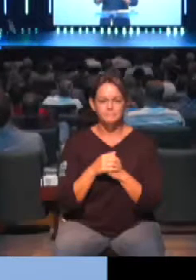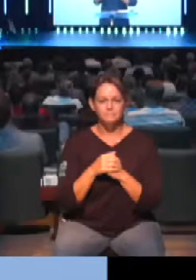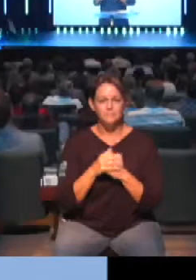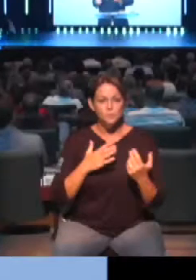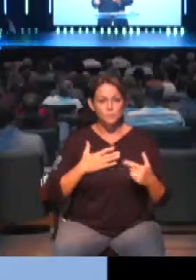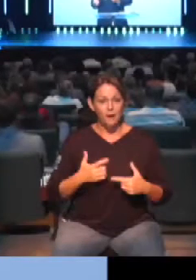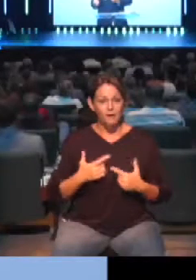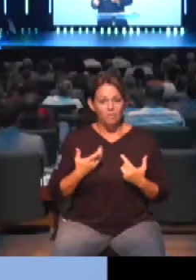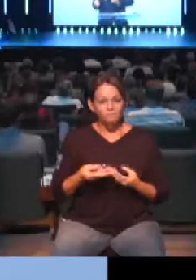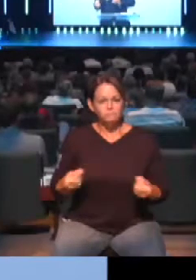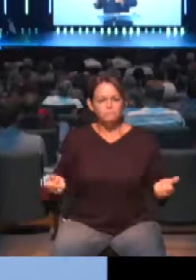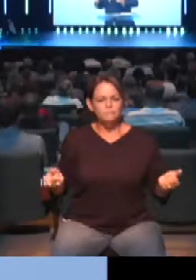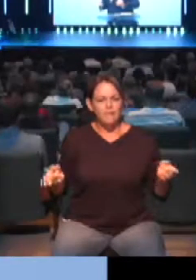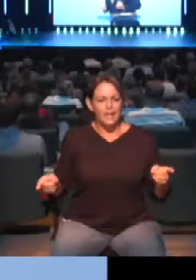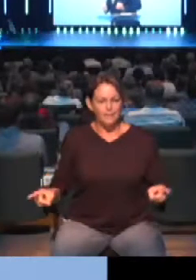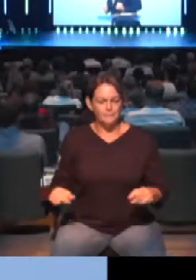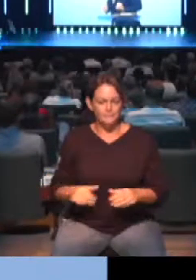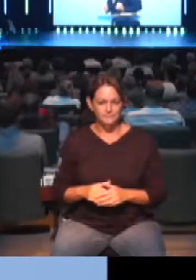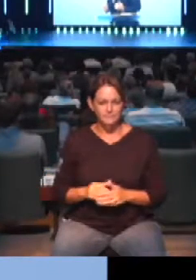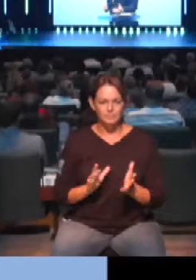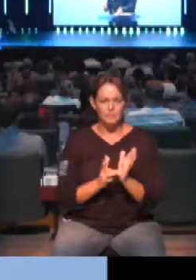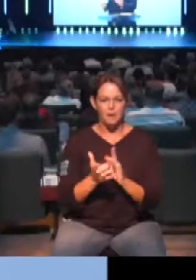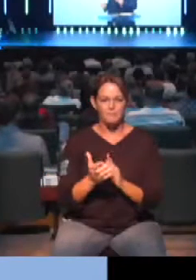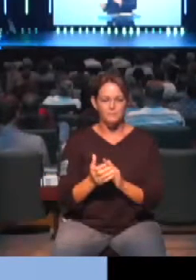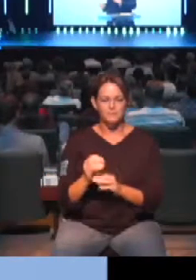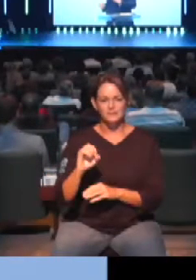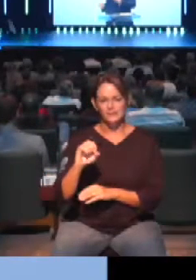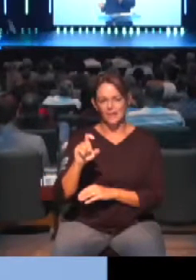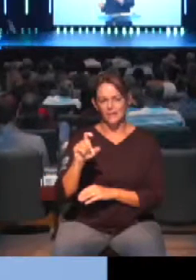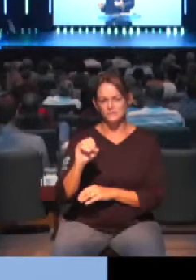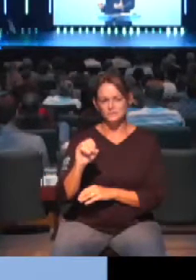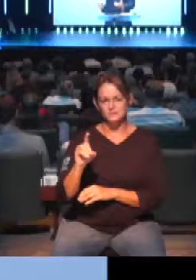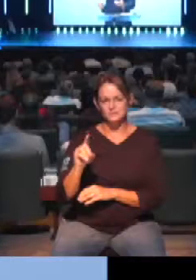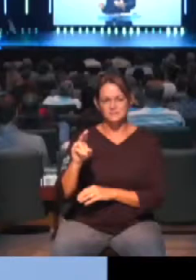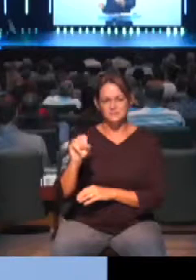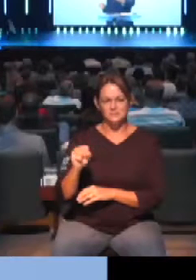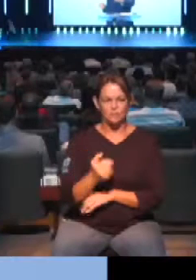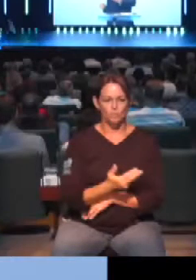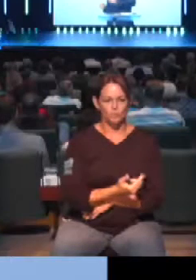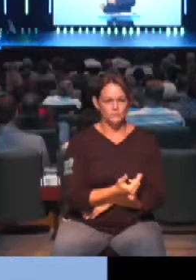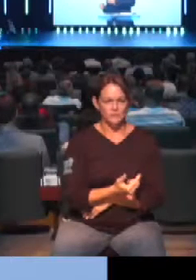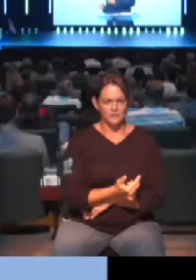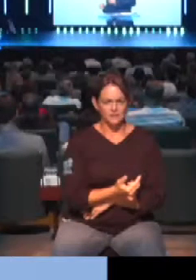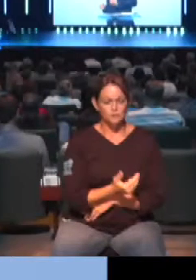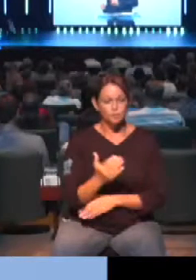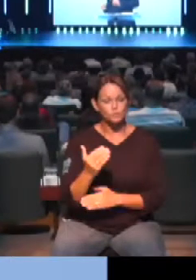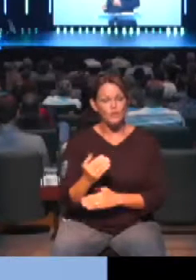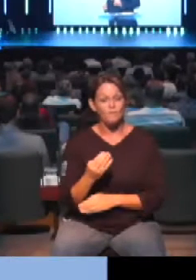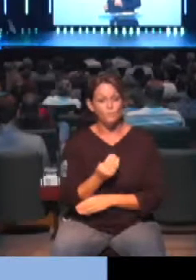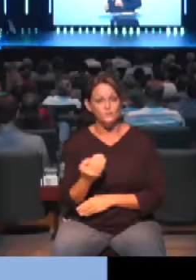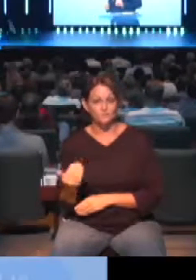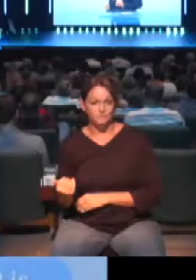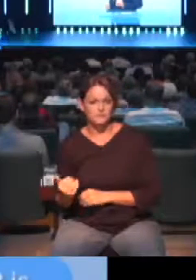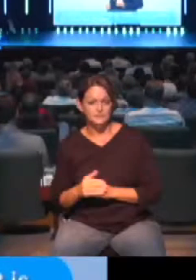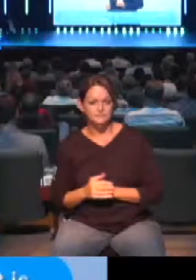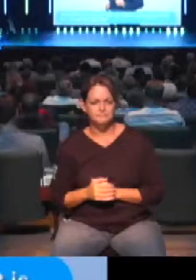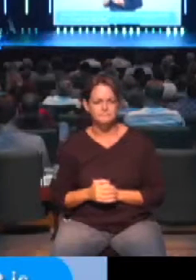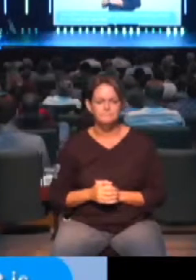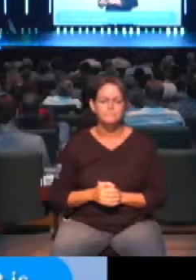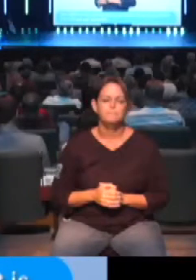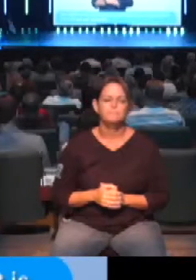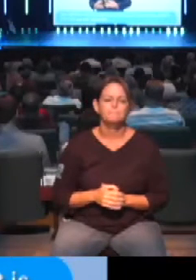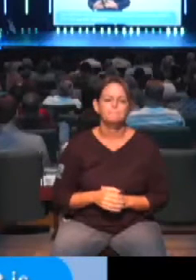out in my life, and then we're finished. Exodus 13, that's where we started. We ended at verse 13. Look at verses 14 and 15.